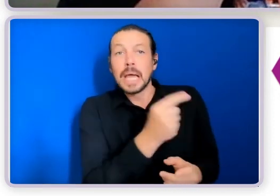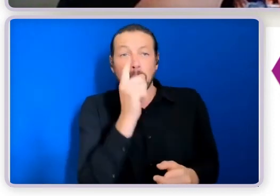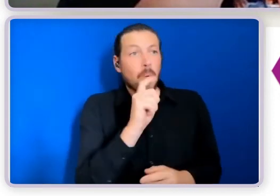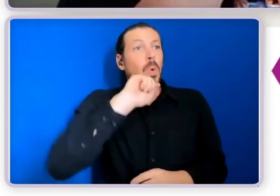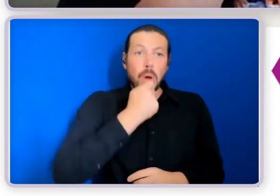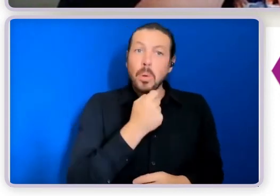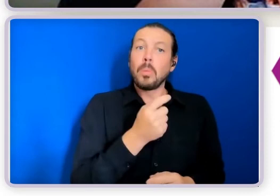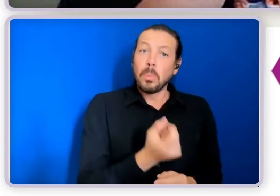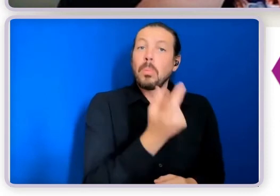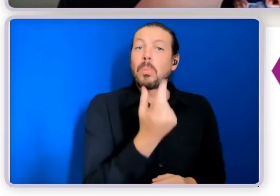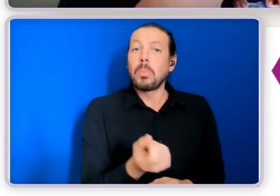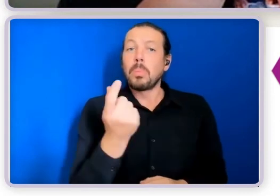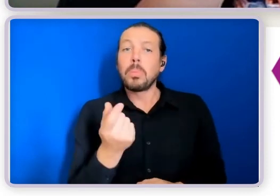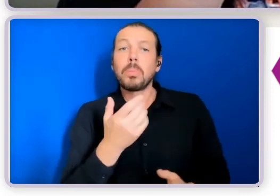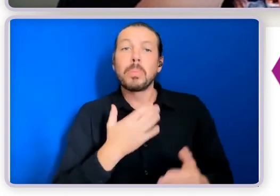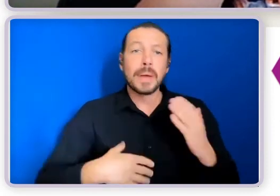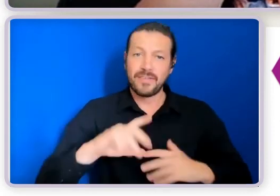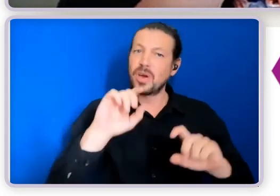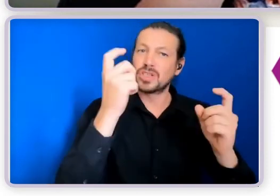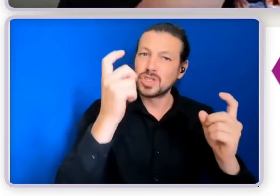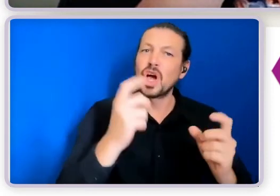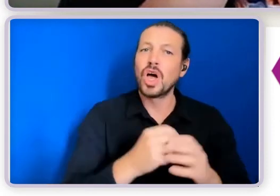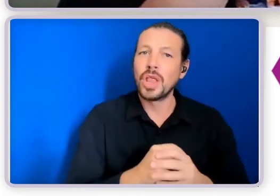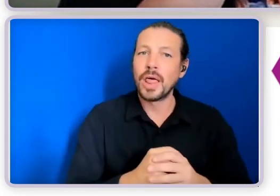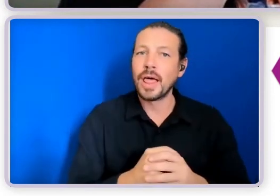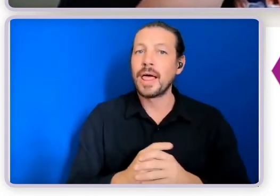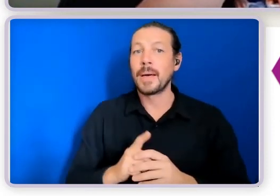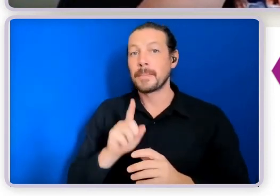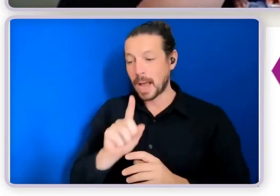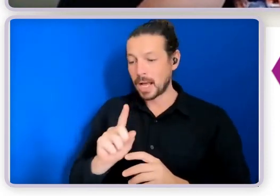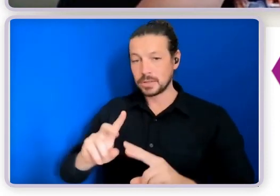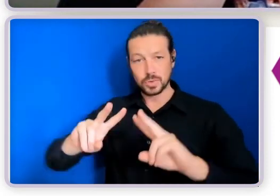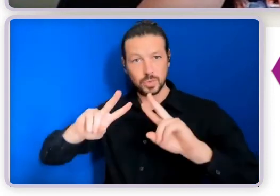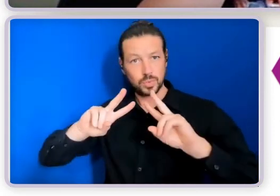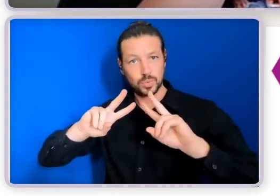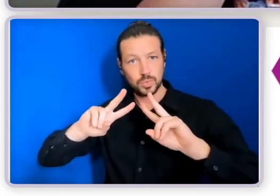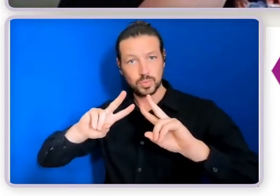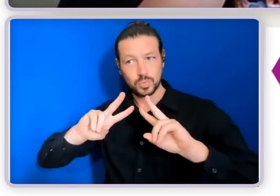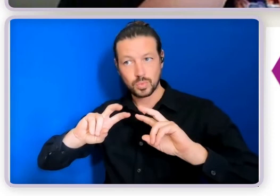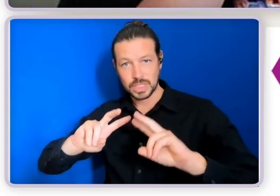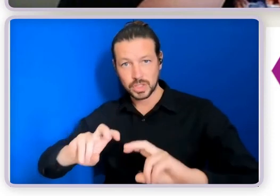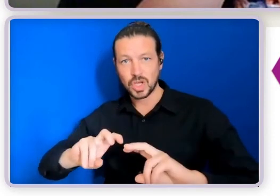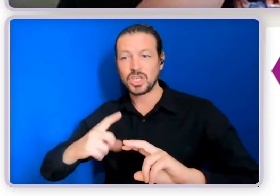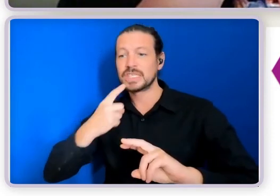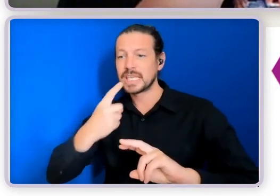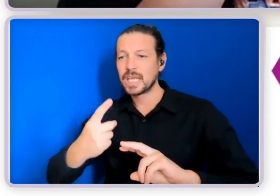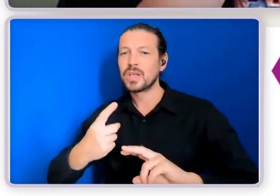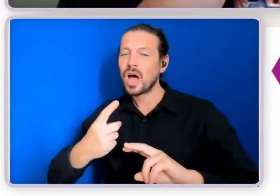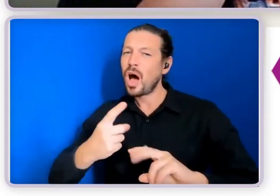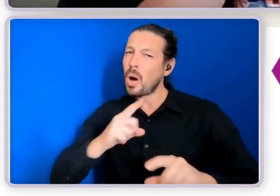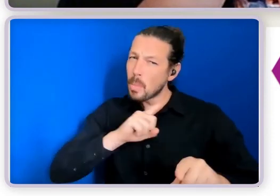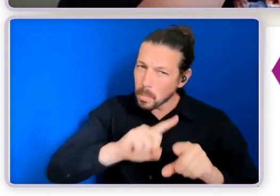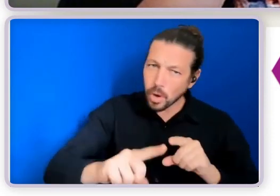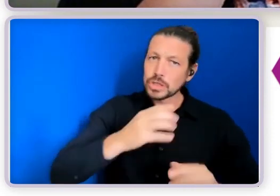does say that there's no reason that most behaviours of concern definitely can be modified